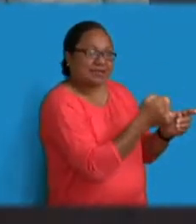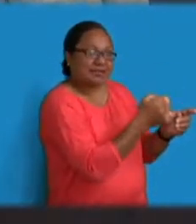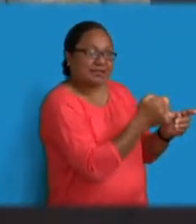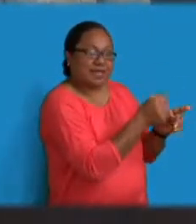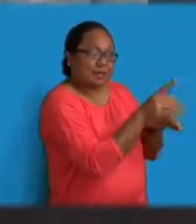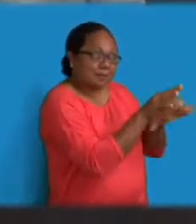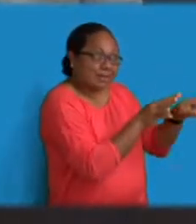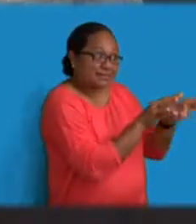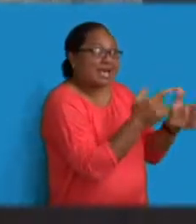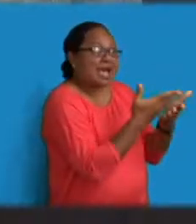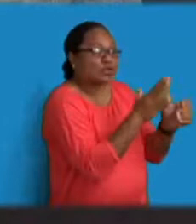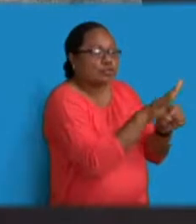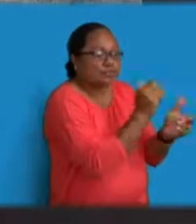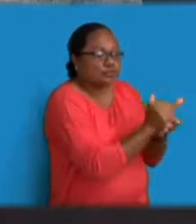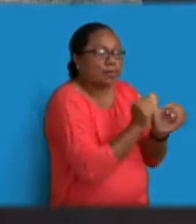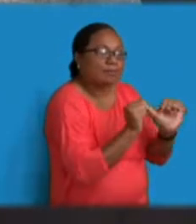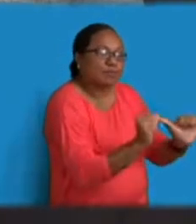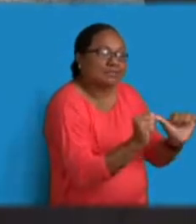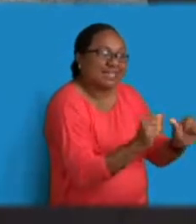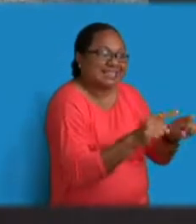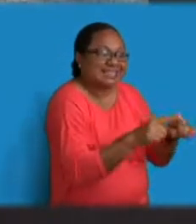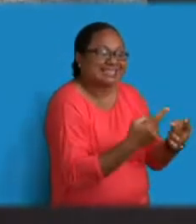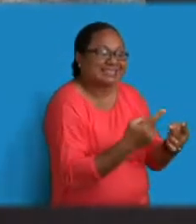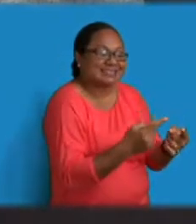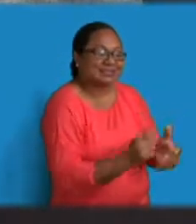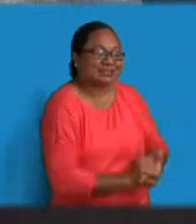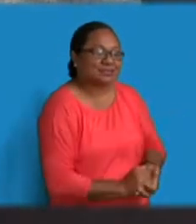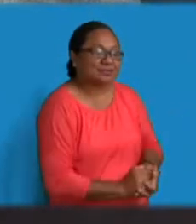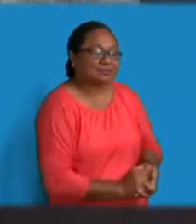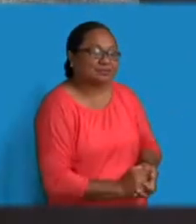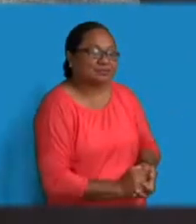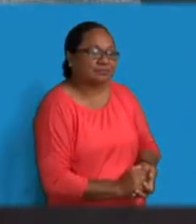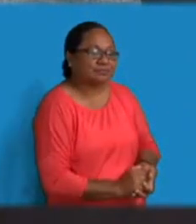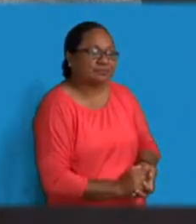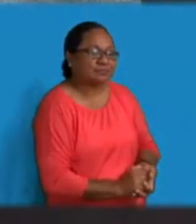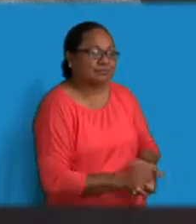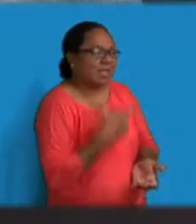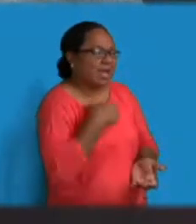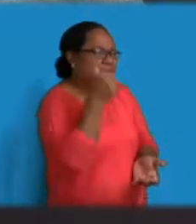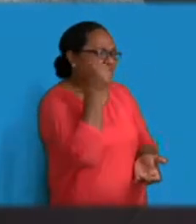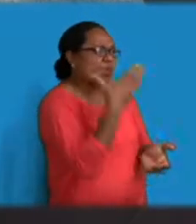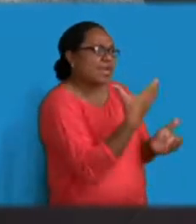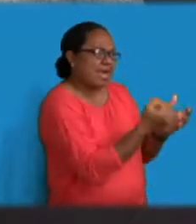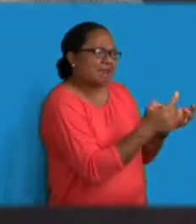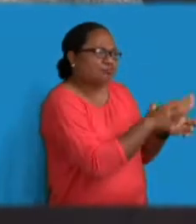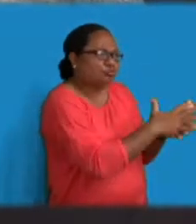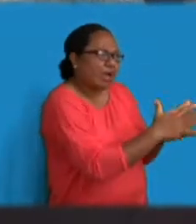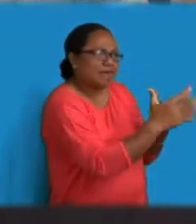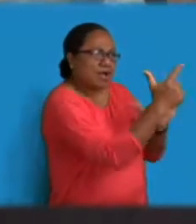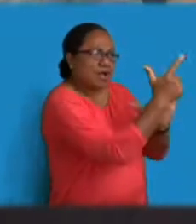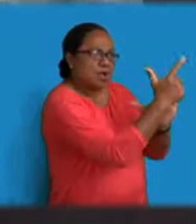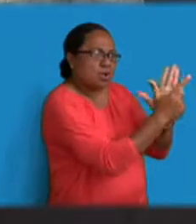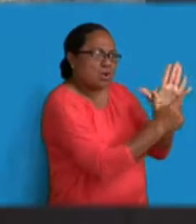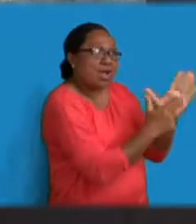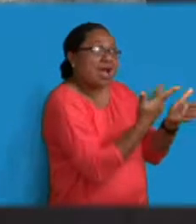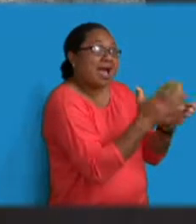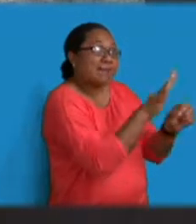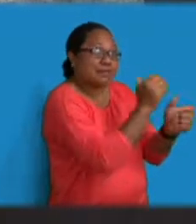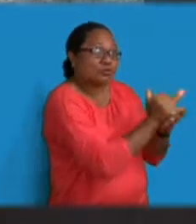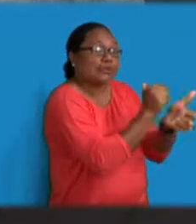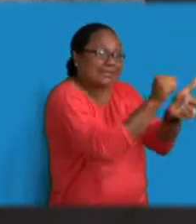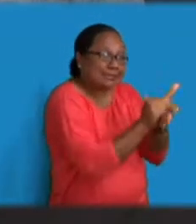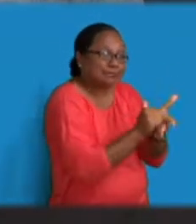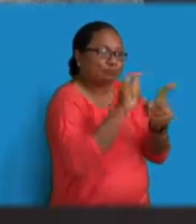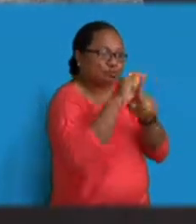they're peculiar to. I do know that there has been there is a draft law on traditional knowledge and protection of